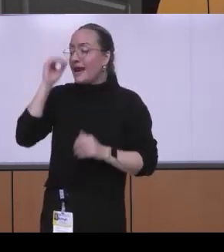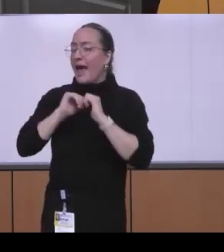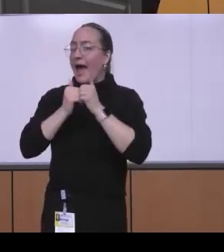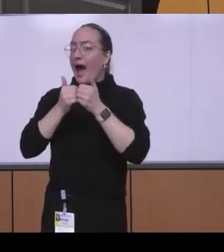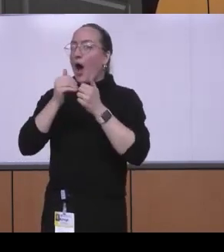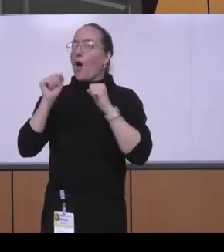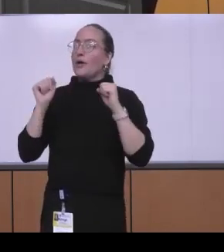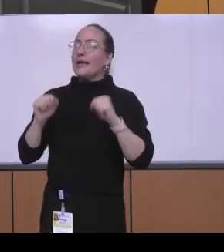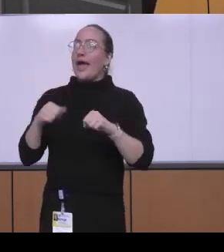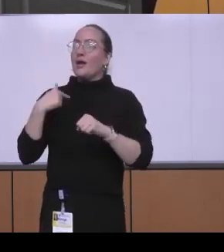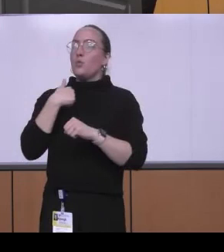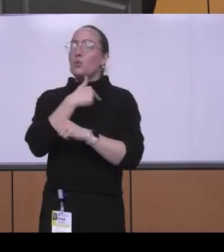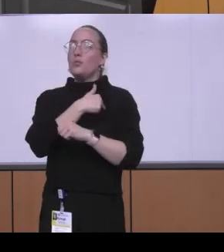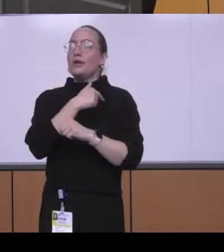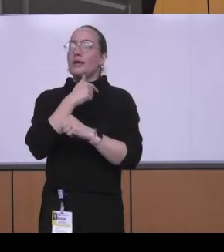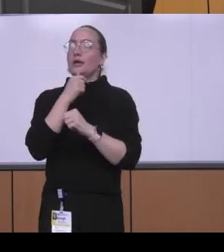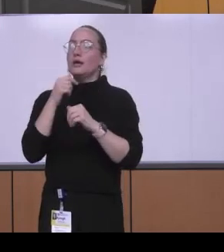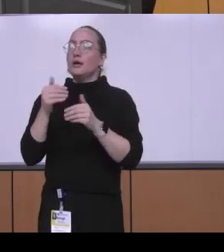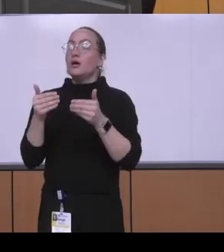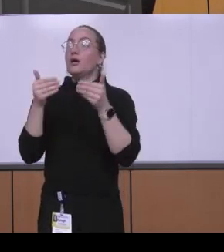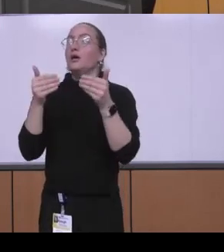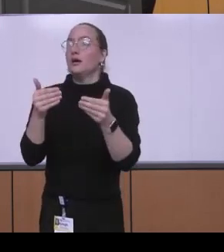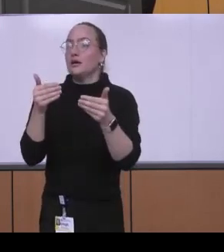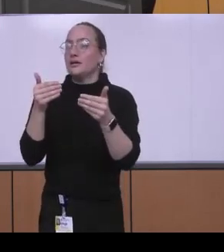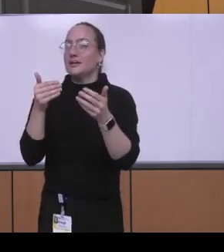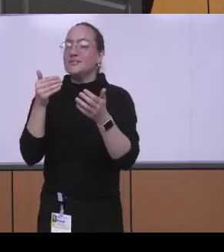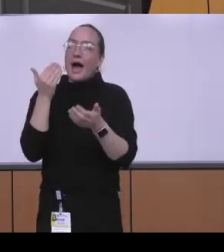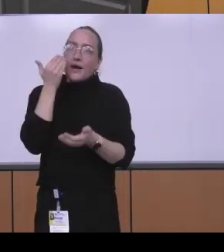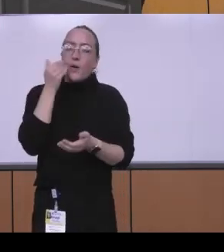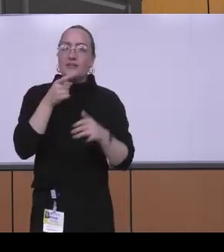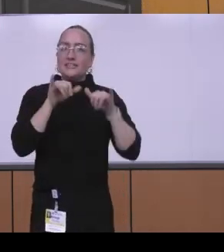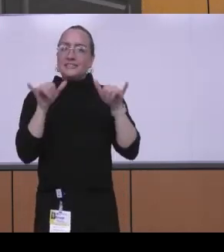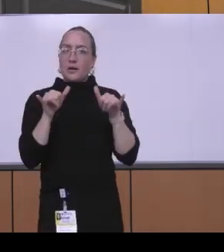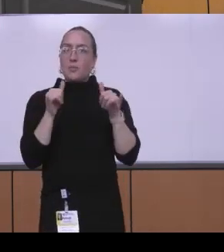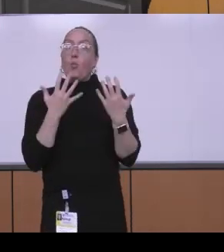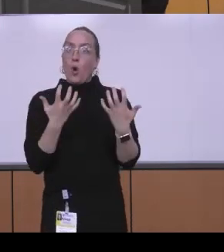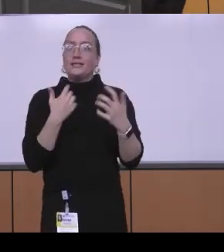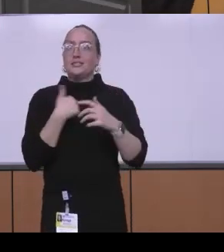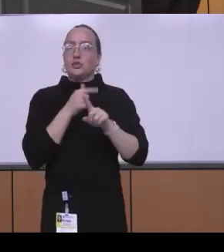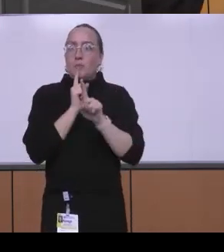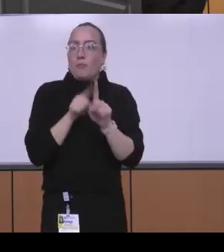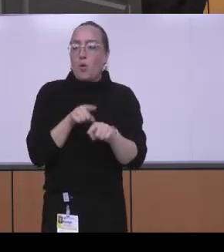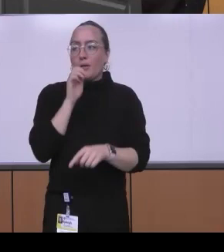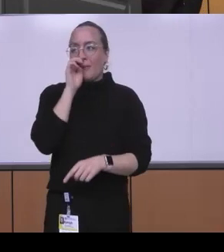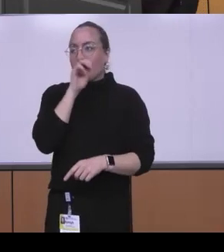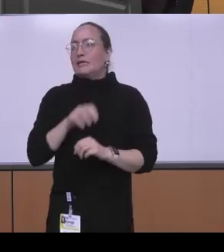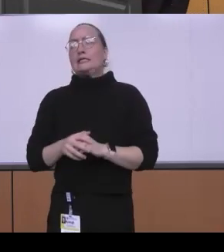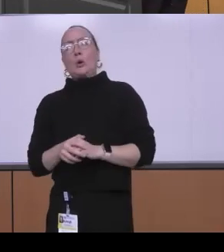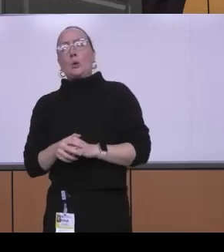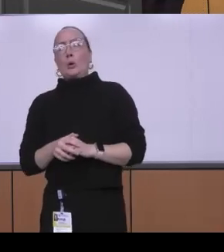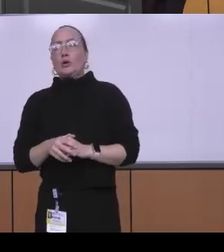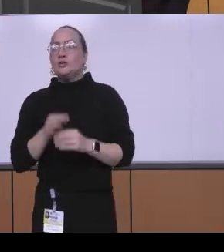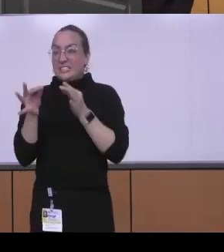proceed in recognition that this is a system that reinforces reporting. Oh, that's tough. So I don't know about the running of the case. I do